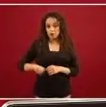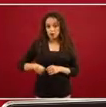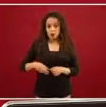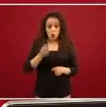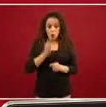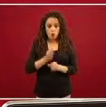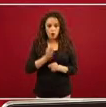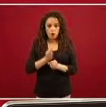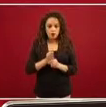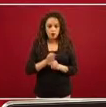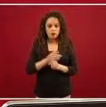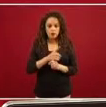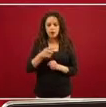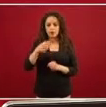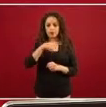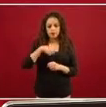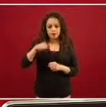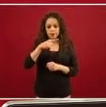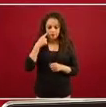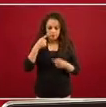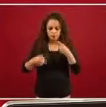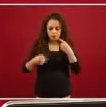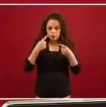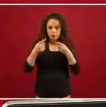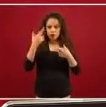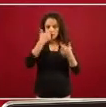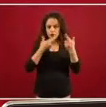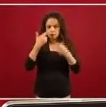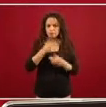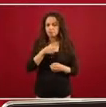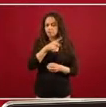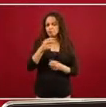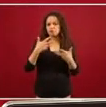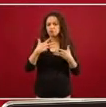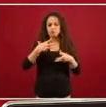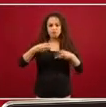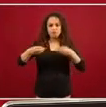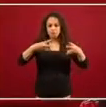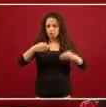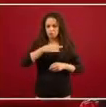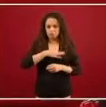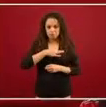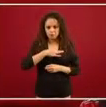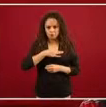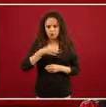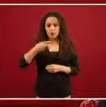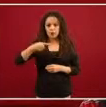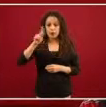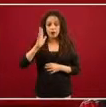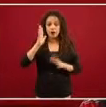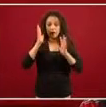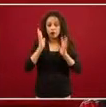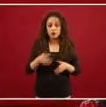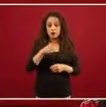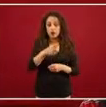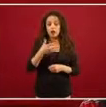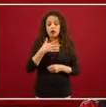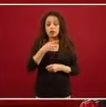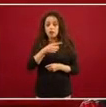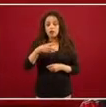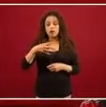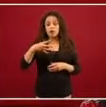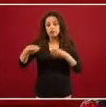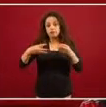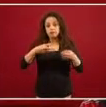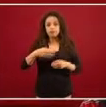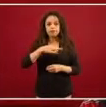the 17th, there is a municipality that didn't have any transmission before, but then it has transmission, and this